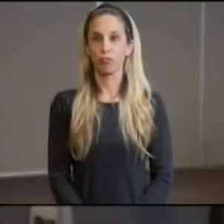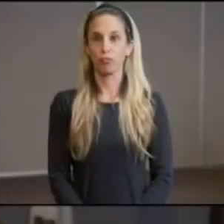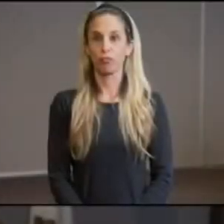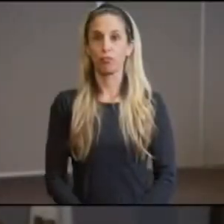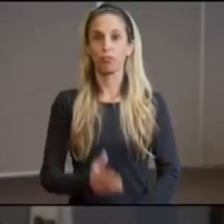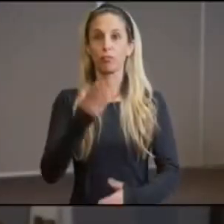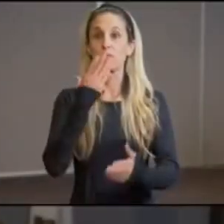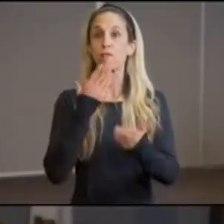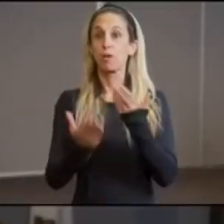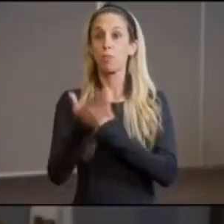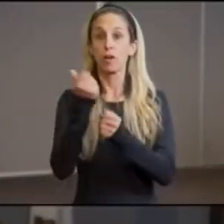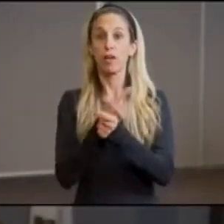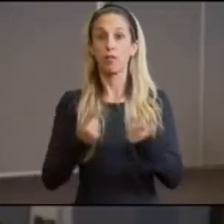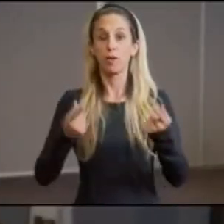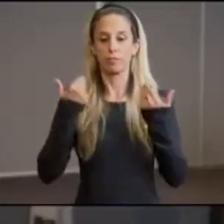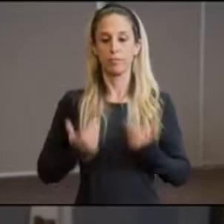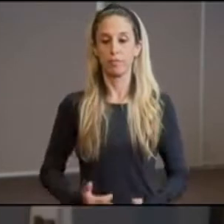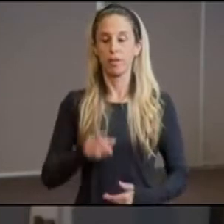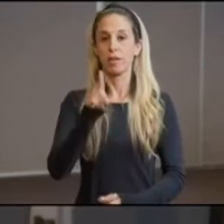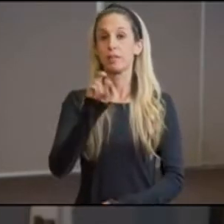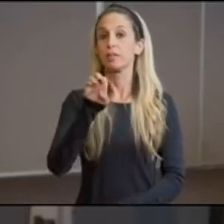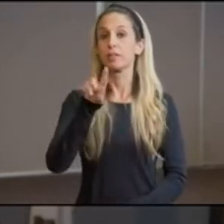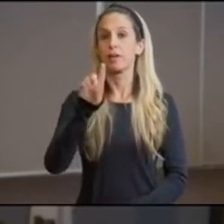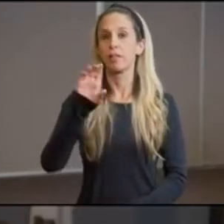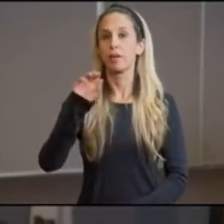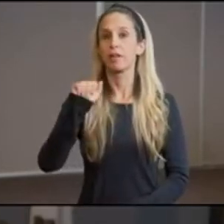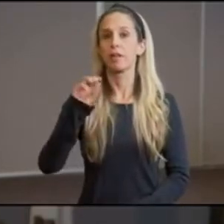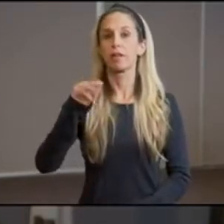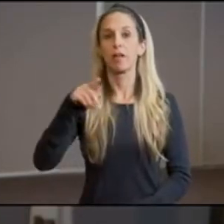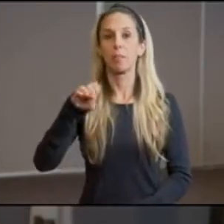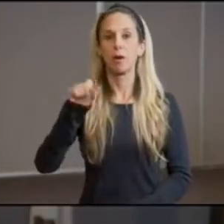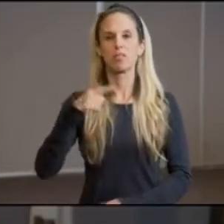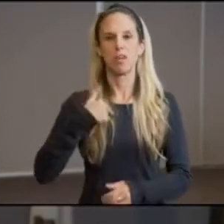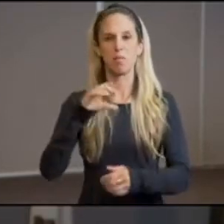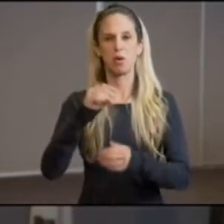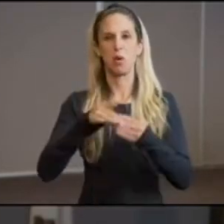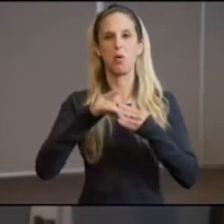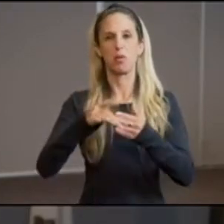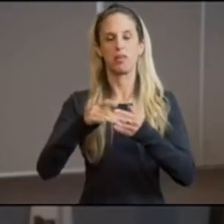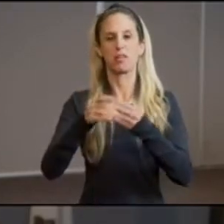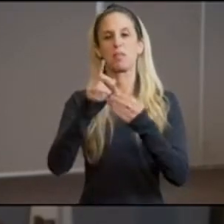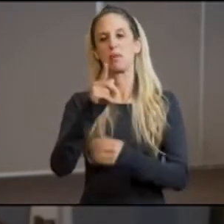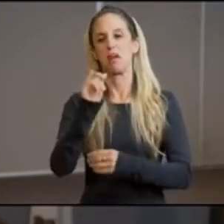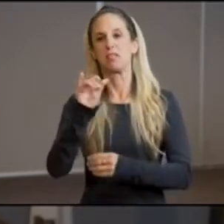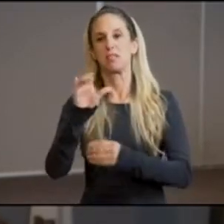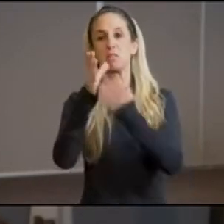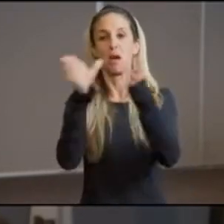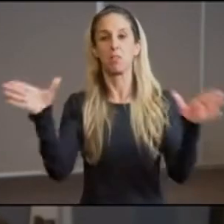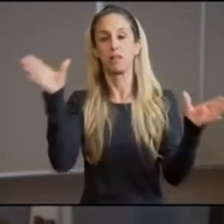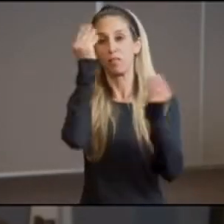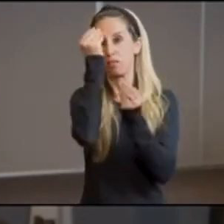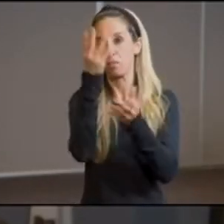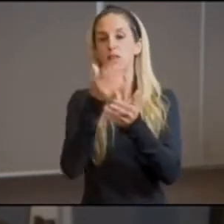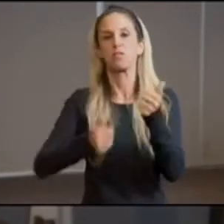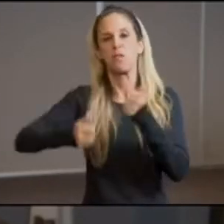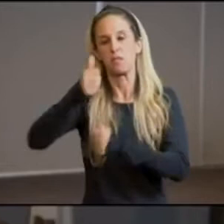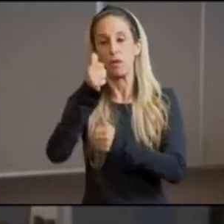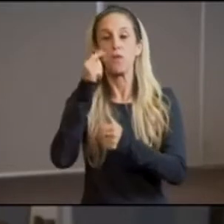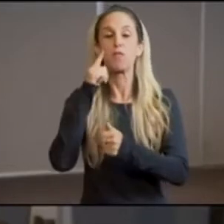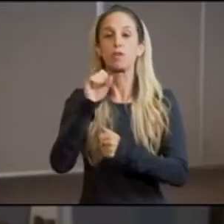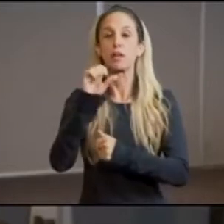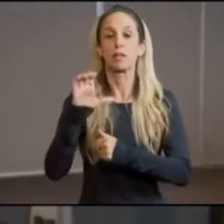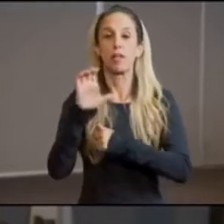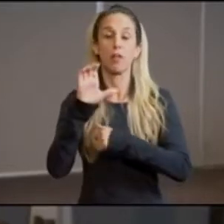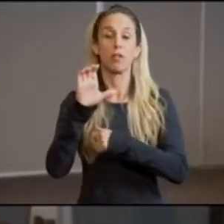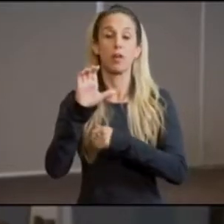Good morning, everyone. My name is David Campos. I'm the co-lead public information officer for the County of Santa Clara's Emergency